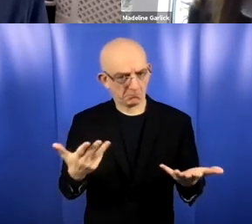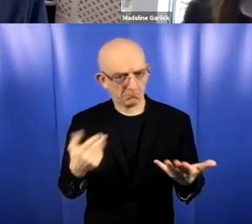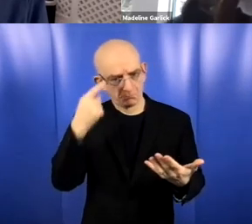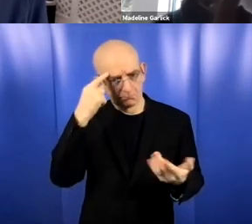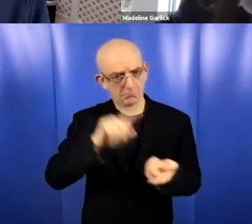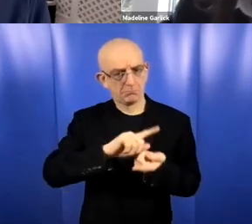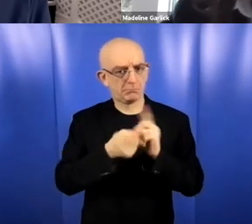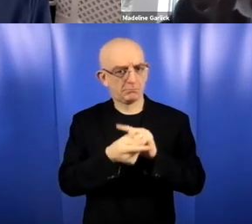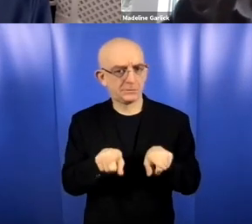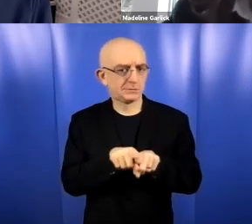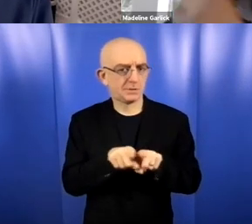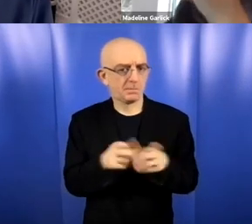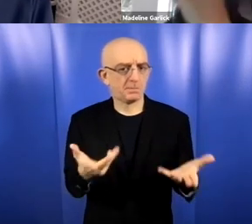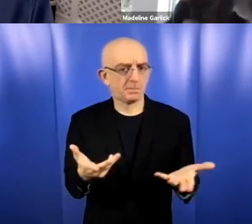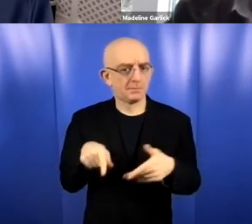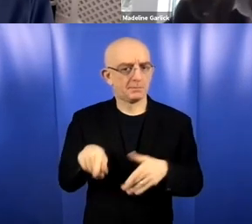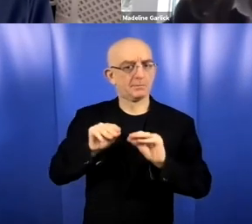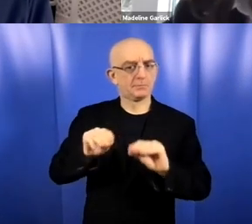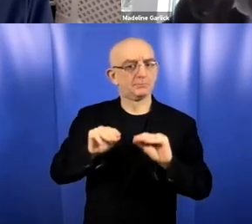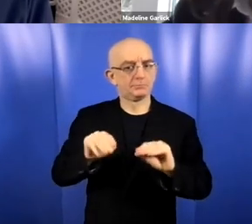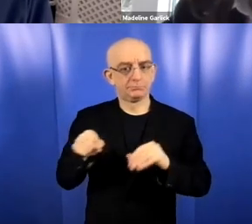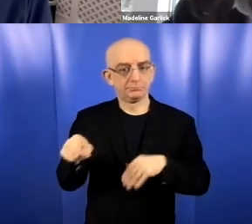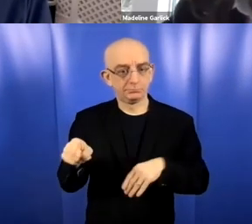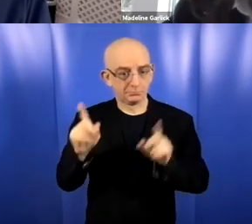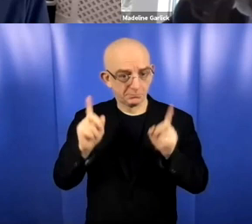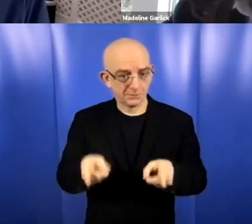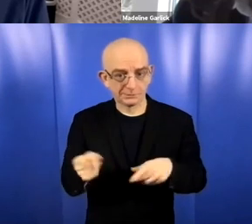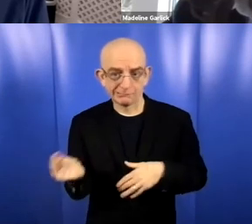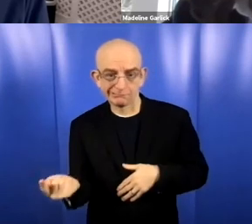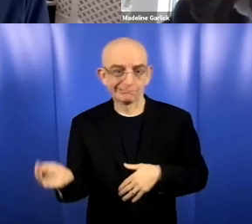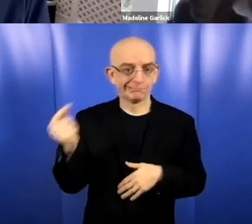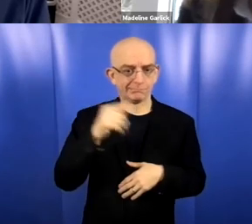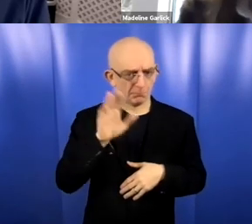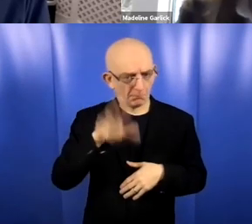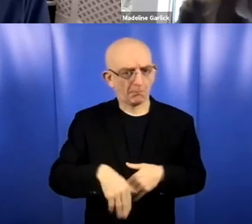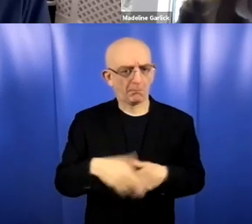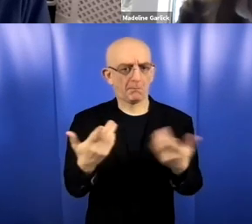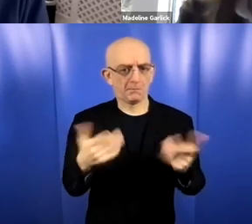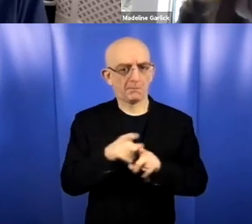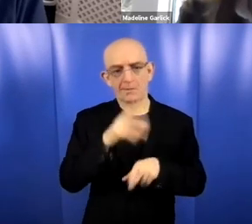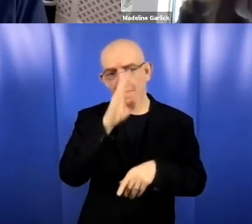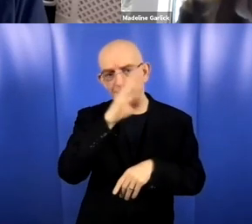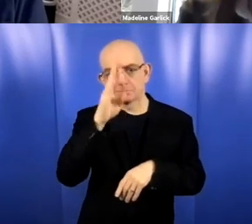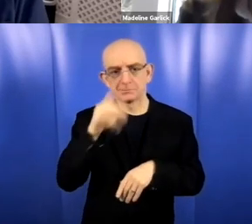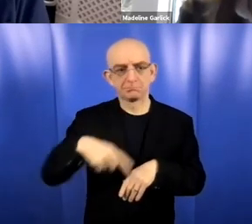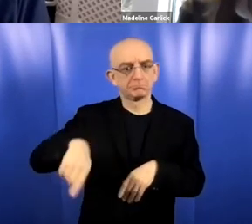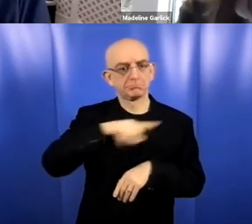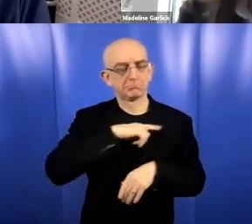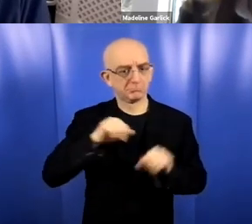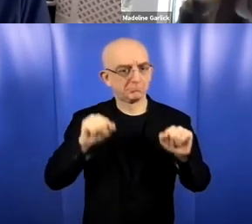come together, work with academics in the countries that are hosting, the countries of